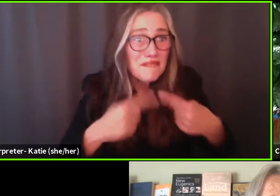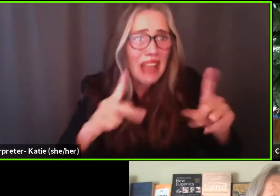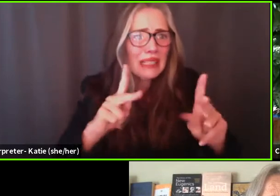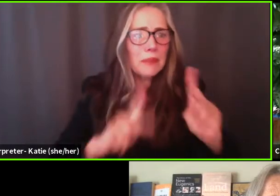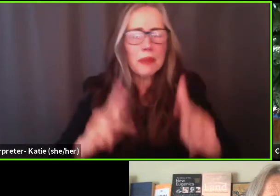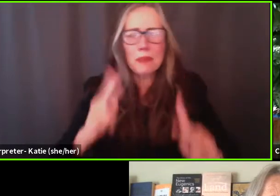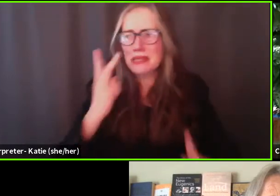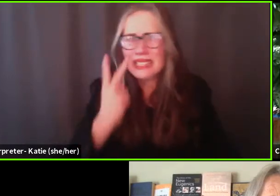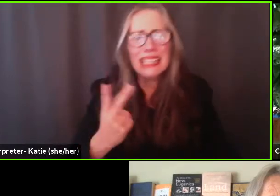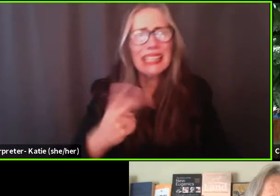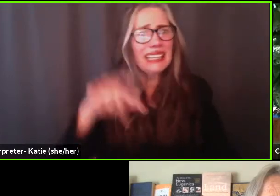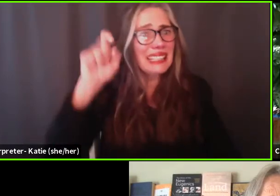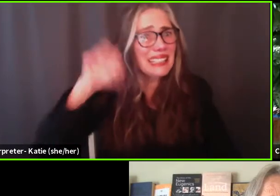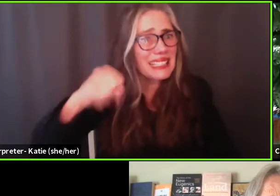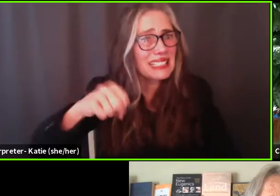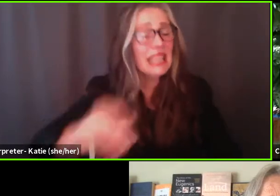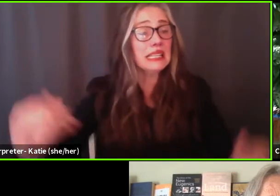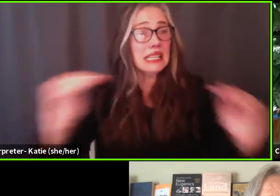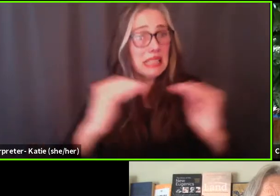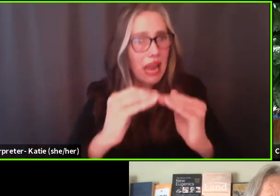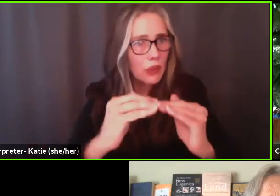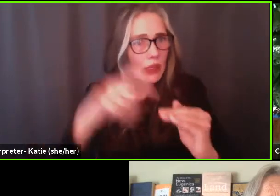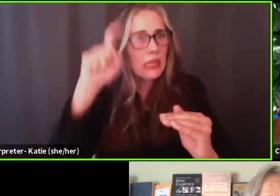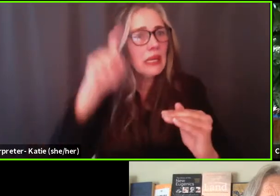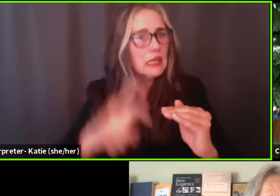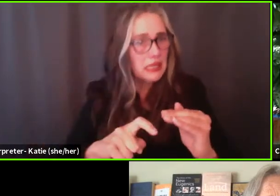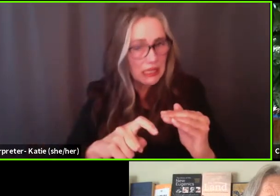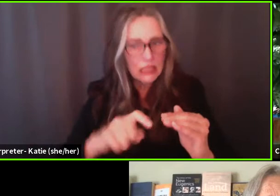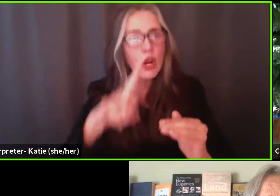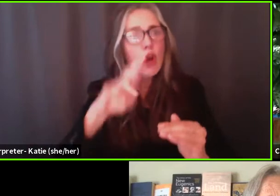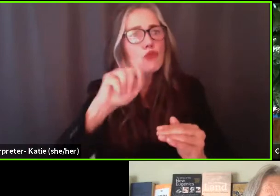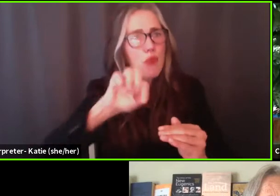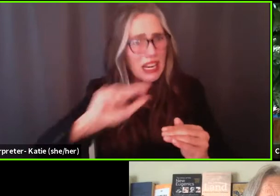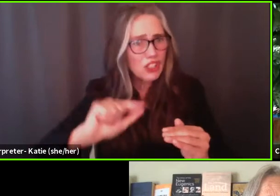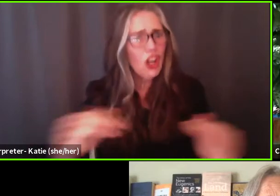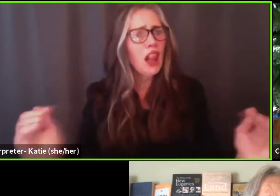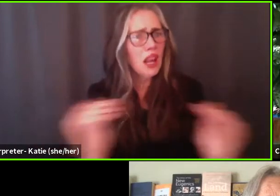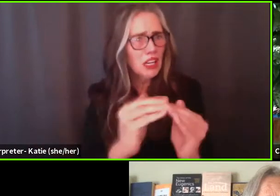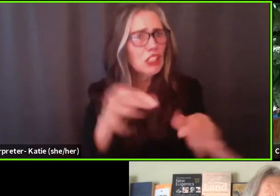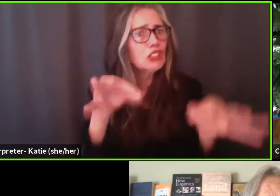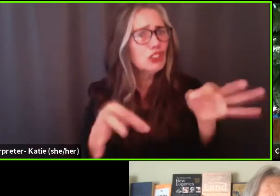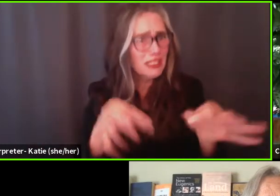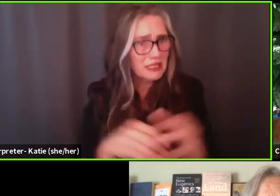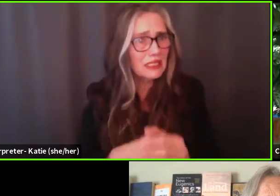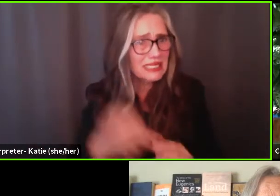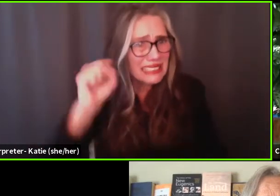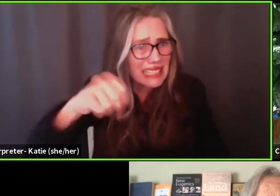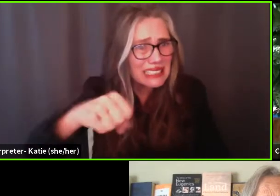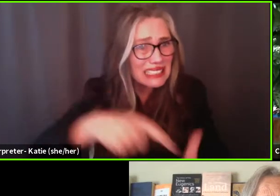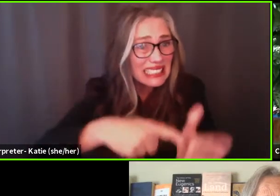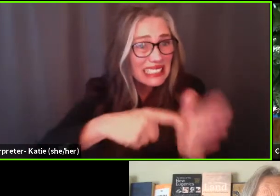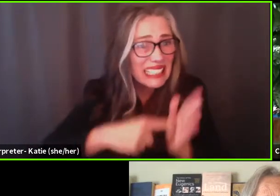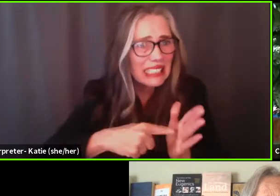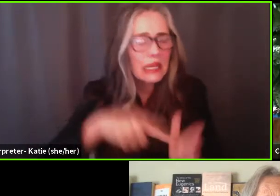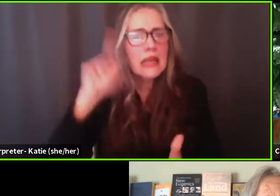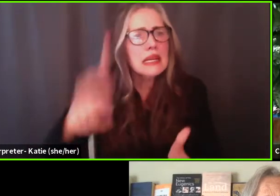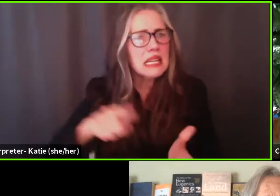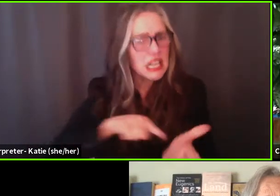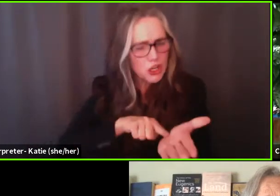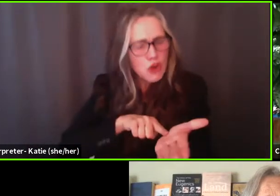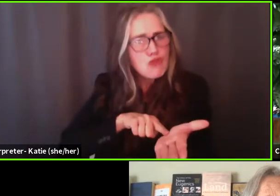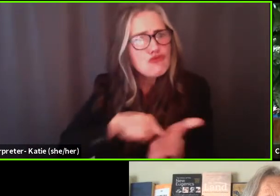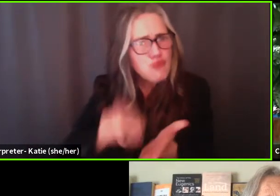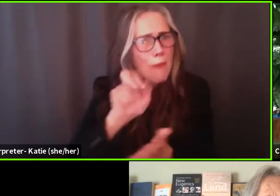justice and equity in california we're at the precipice of getting reparations bills over the right to